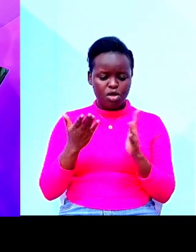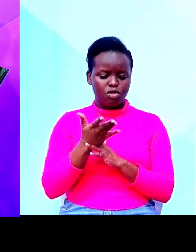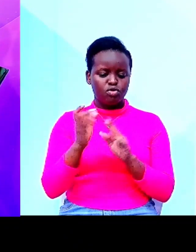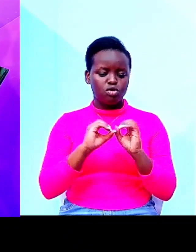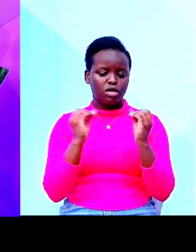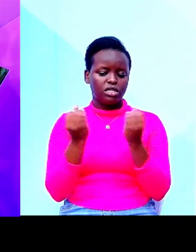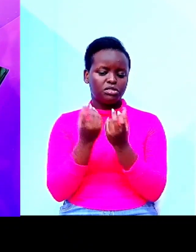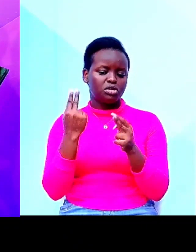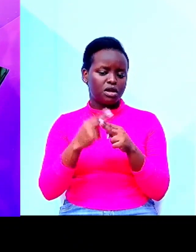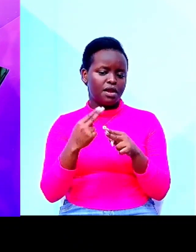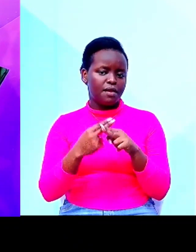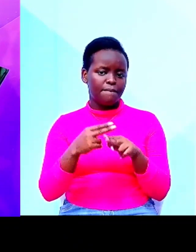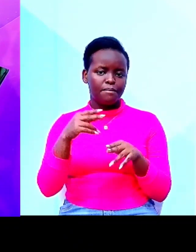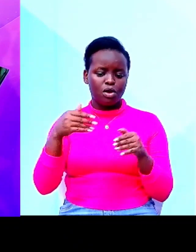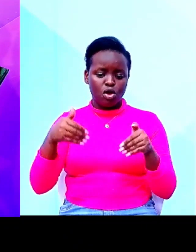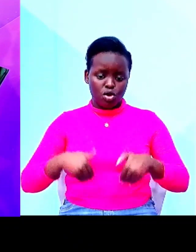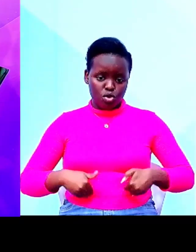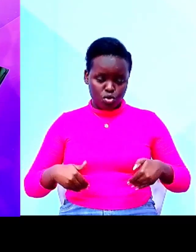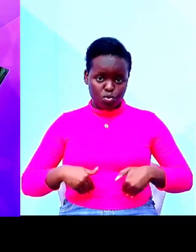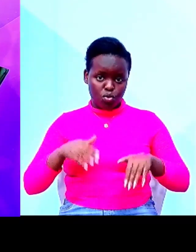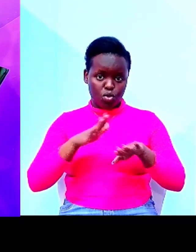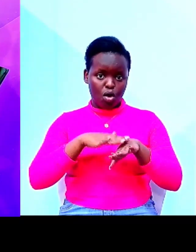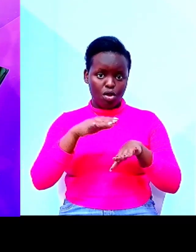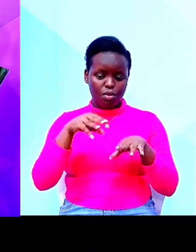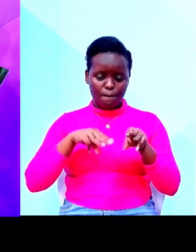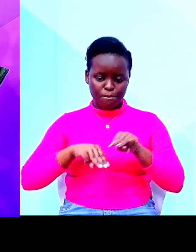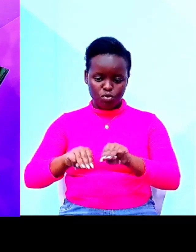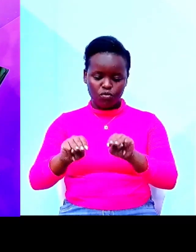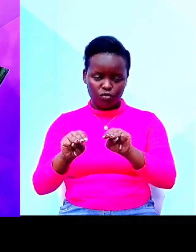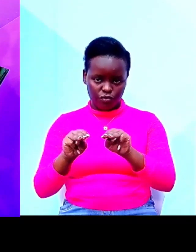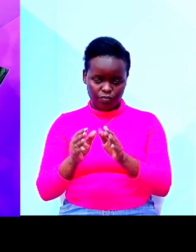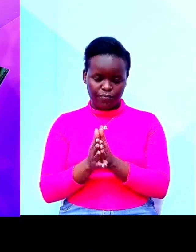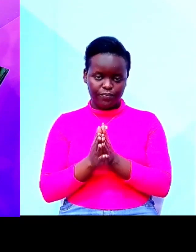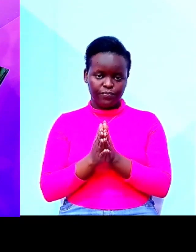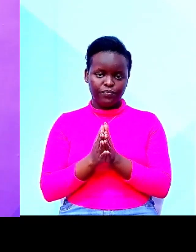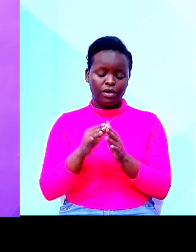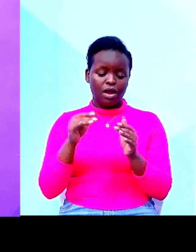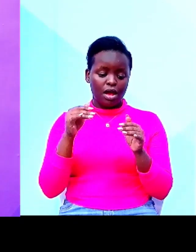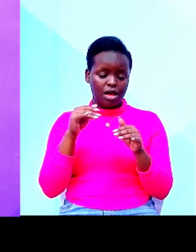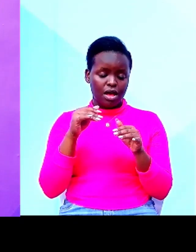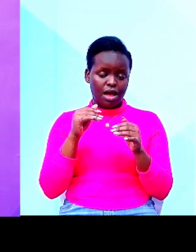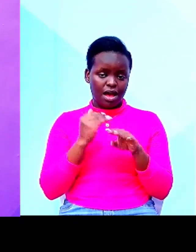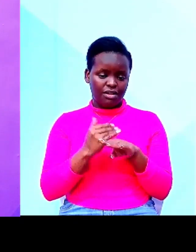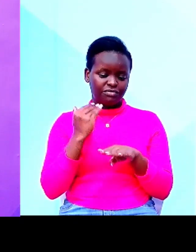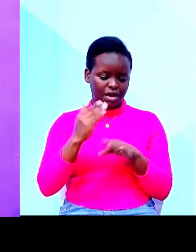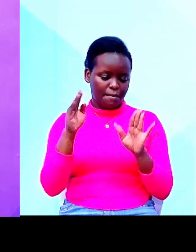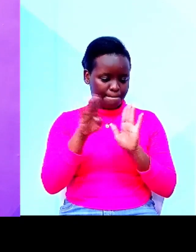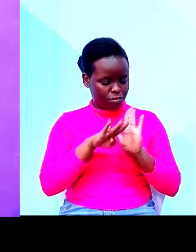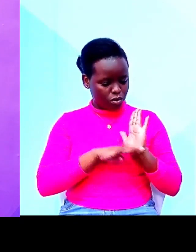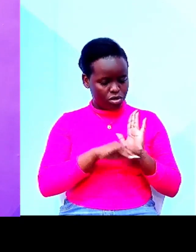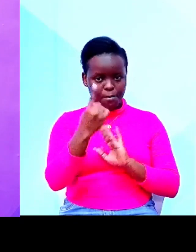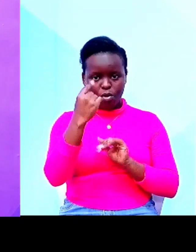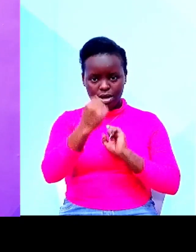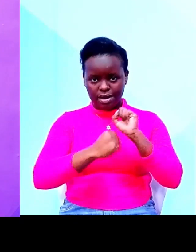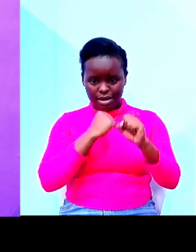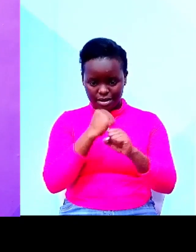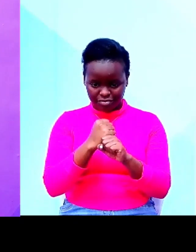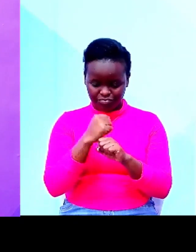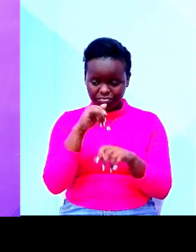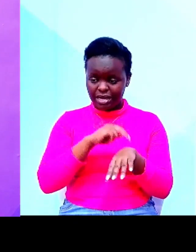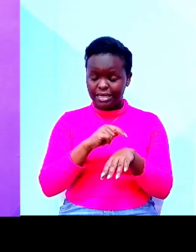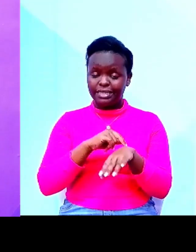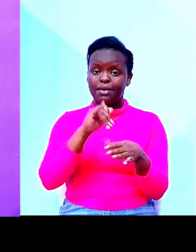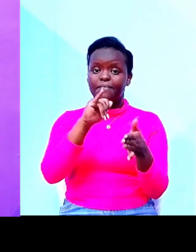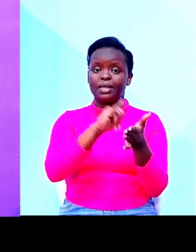called Youth on the Move. So after going through that program for 1 year, that is